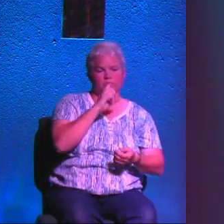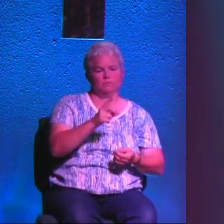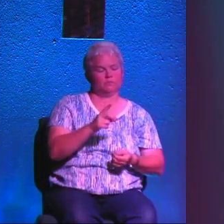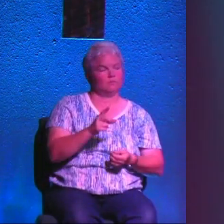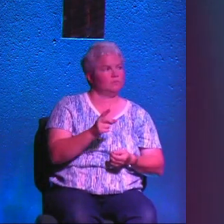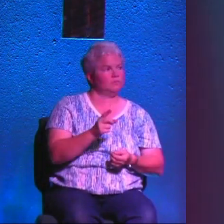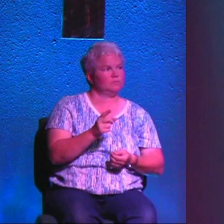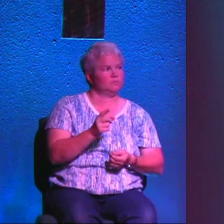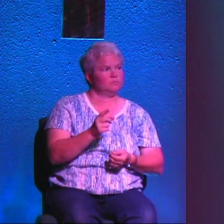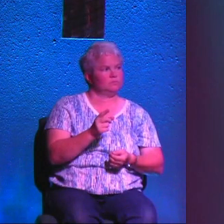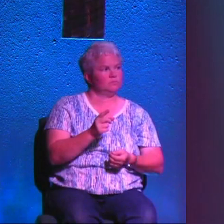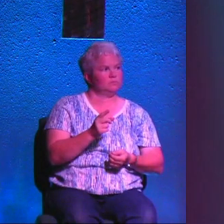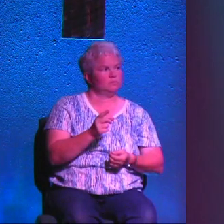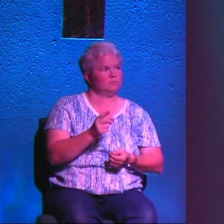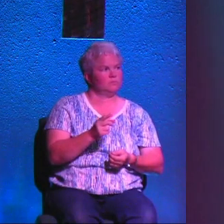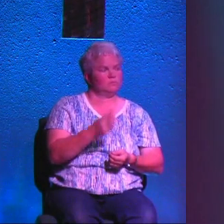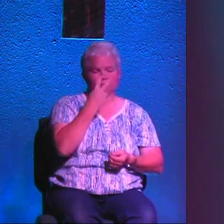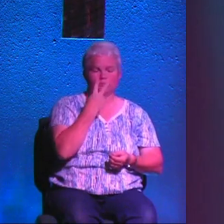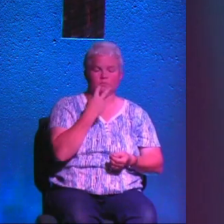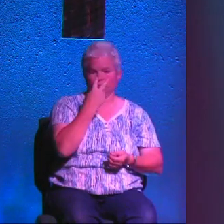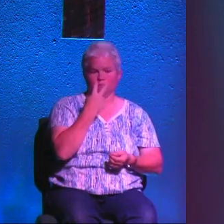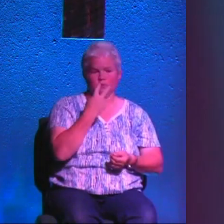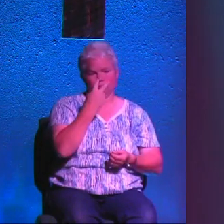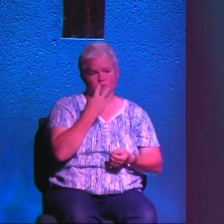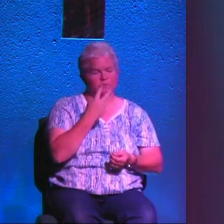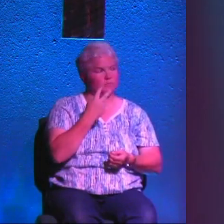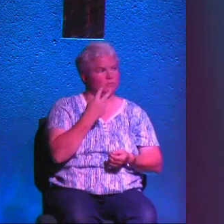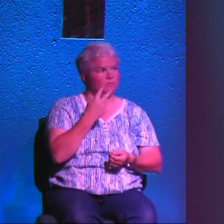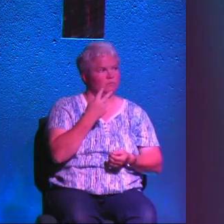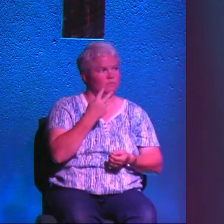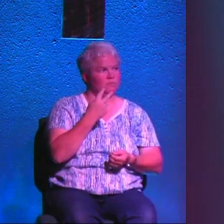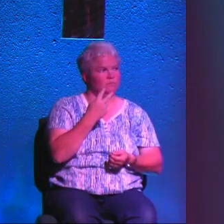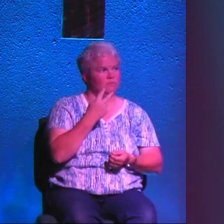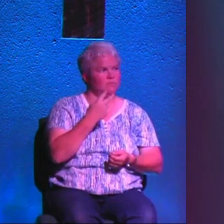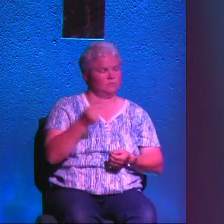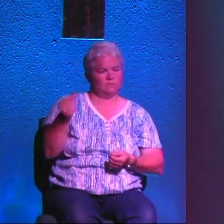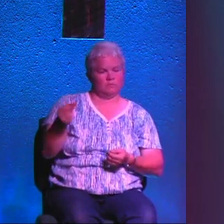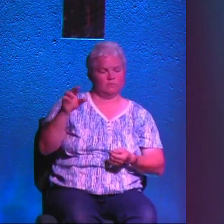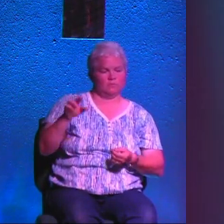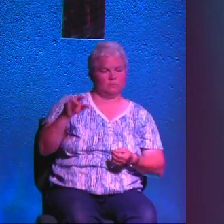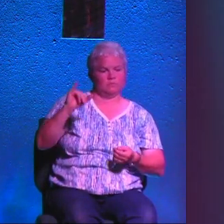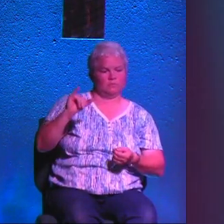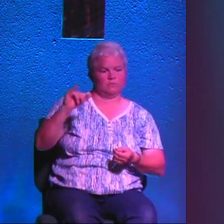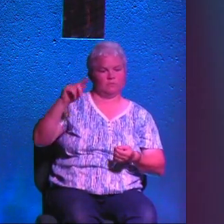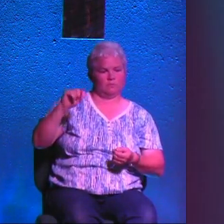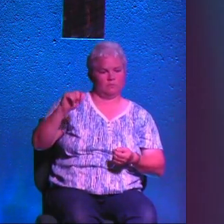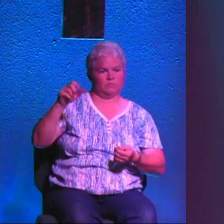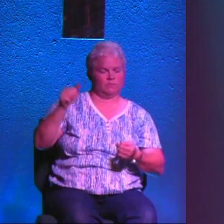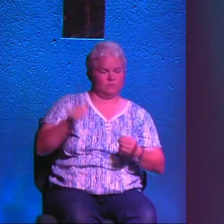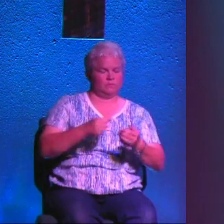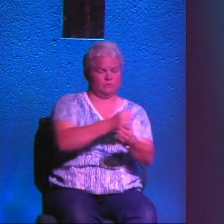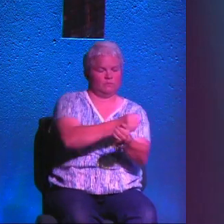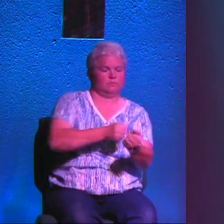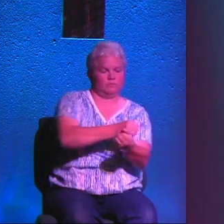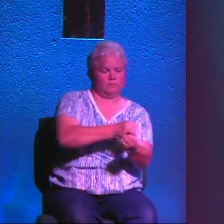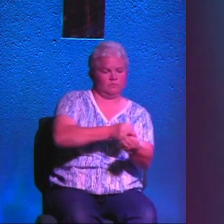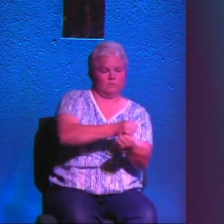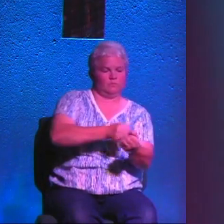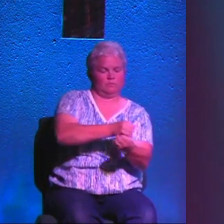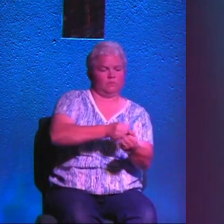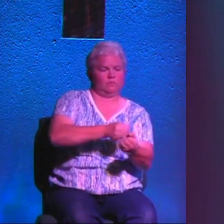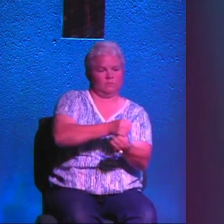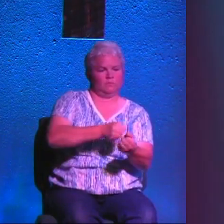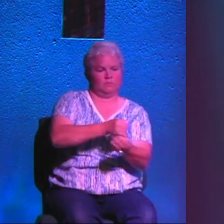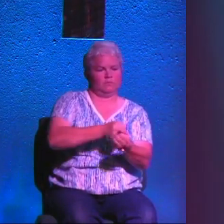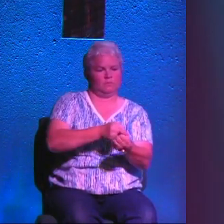true. And that can be pride and envy and guilt and self-mutilation and depression